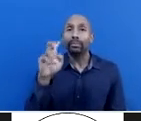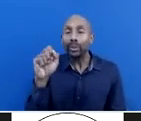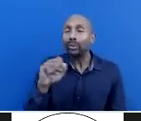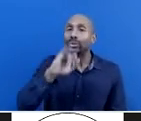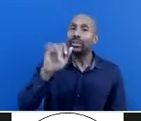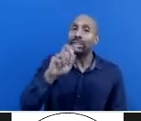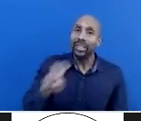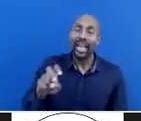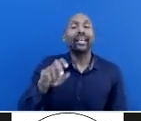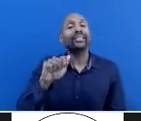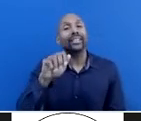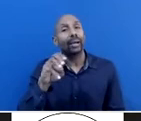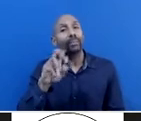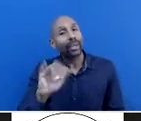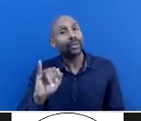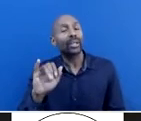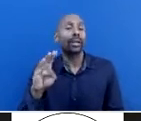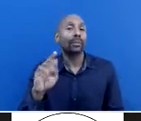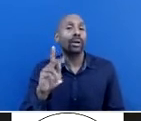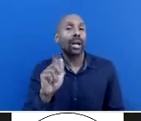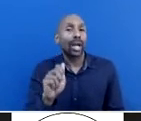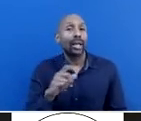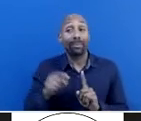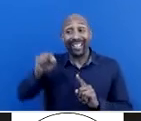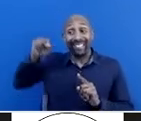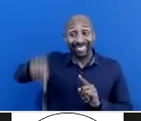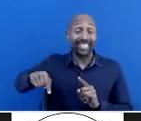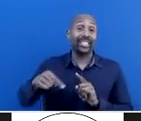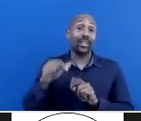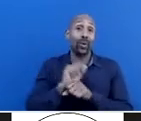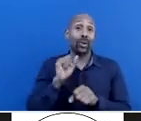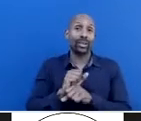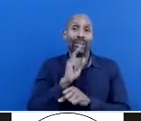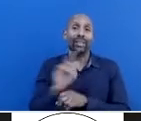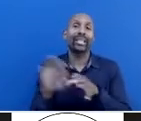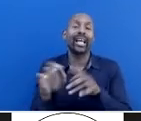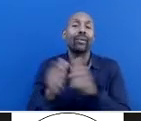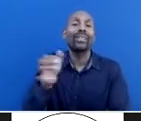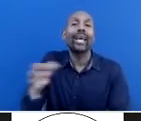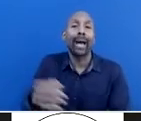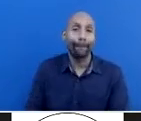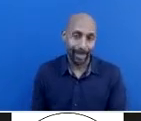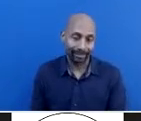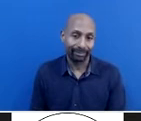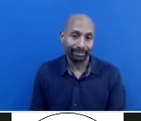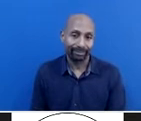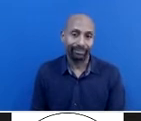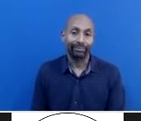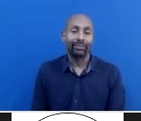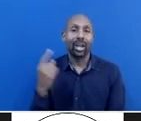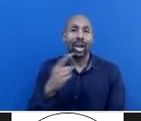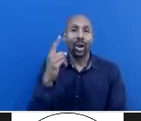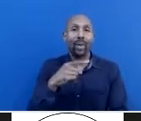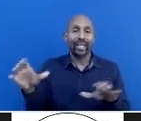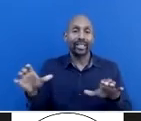sure. It's the constant juxtaposition and remixing that lets you